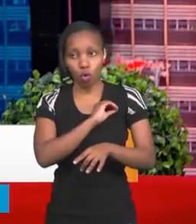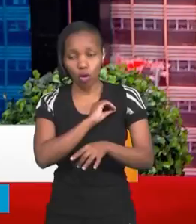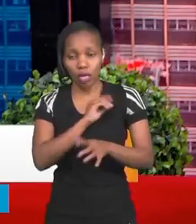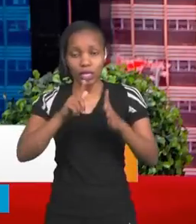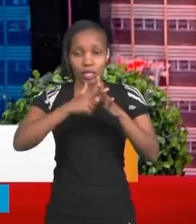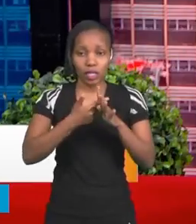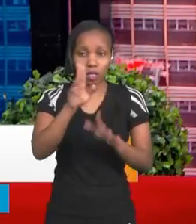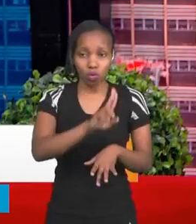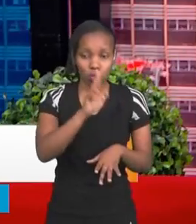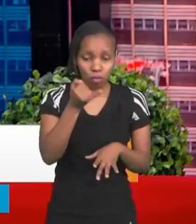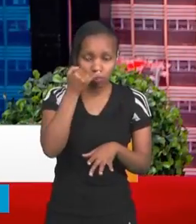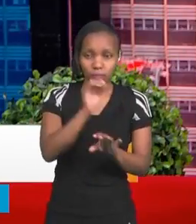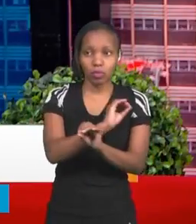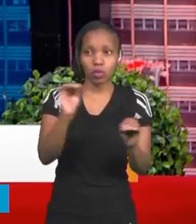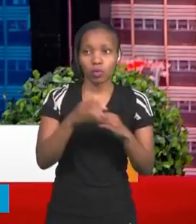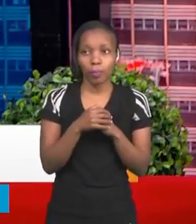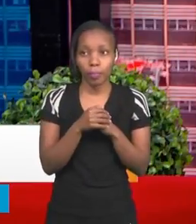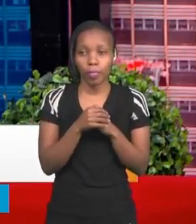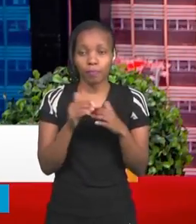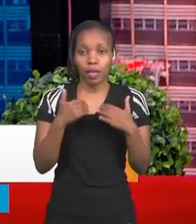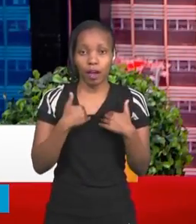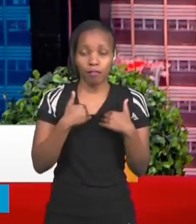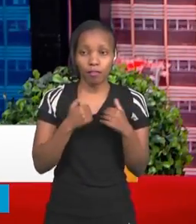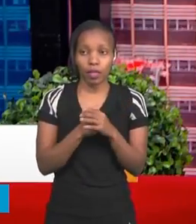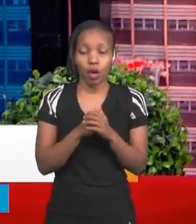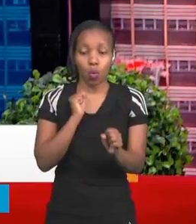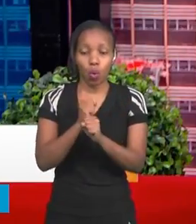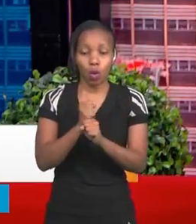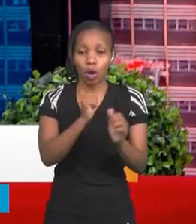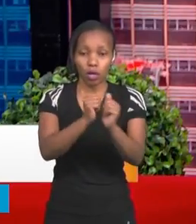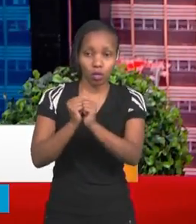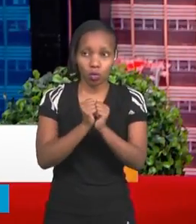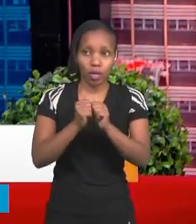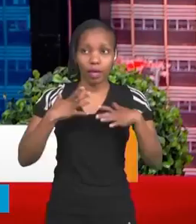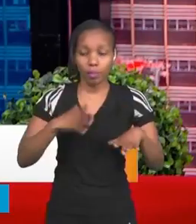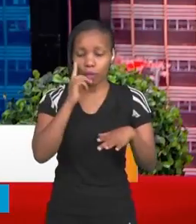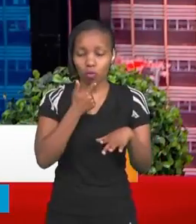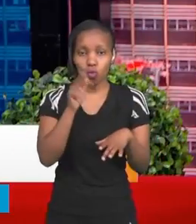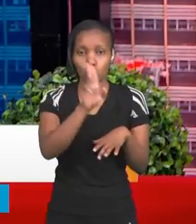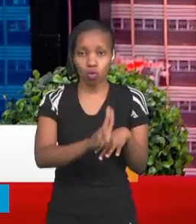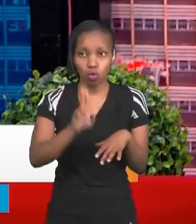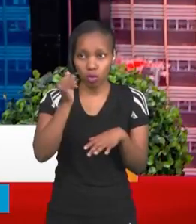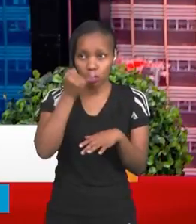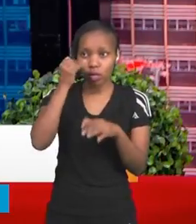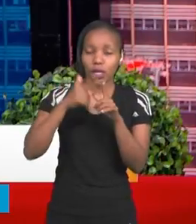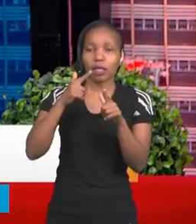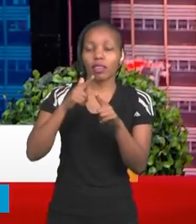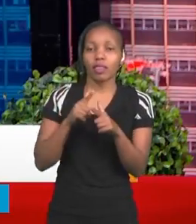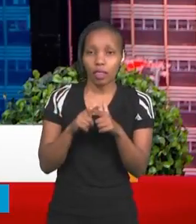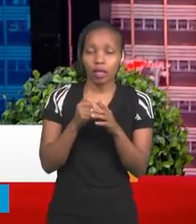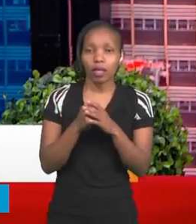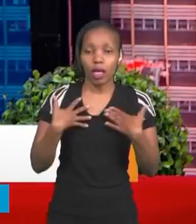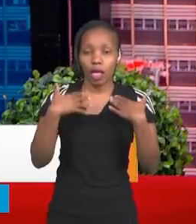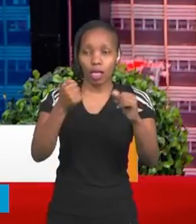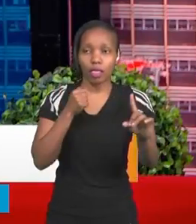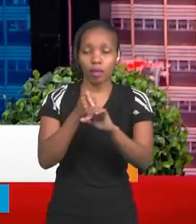Absolutely. And also we do have interventions around harm reduction where we work with the people who are already using drugs to try and prevent some of the public health impacts that